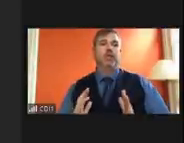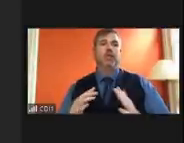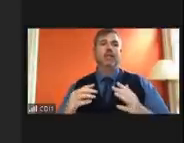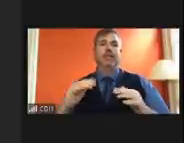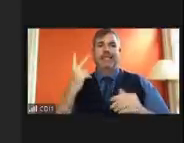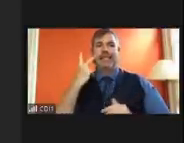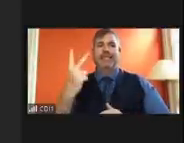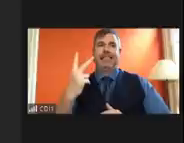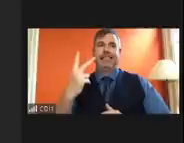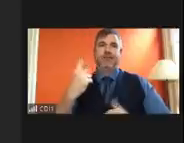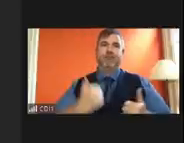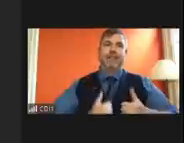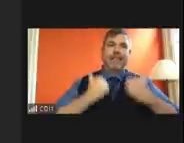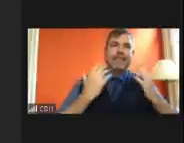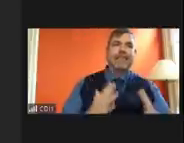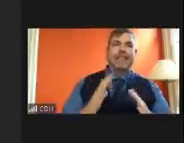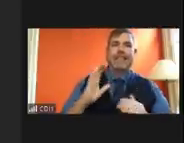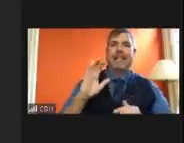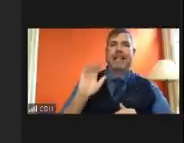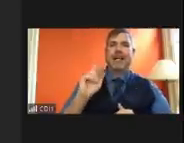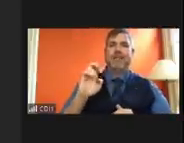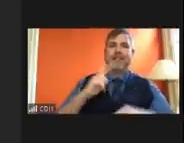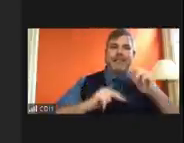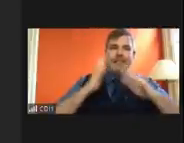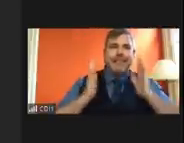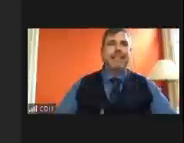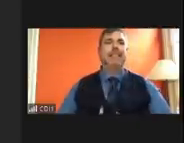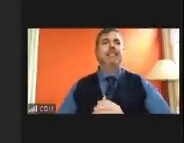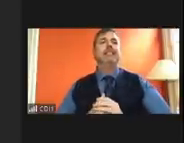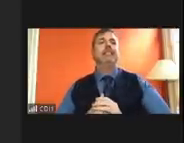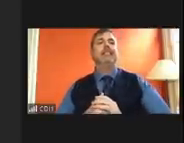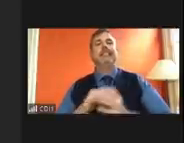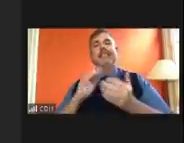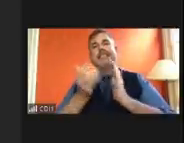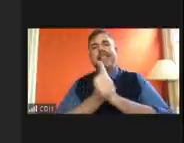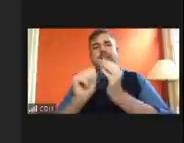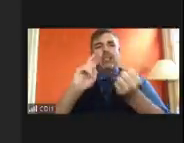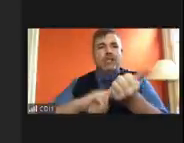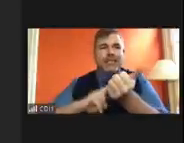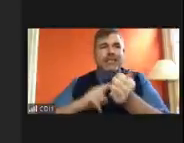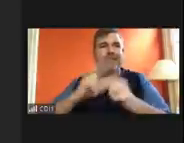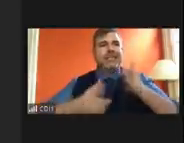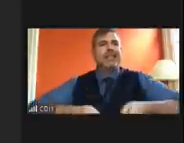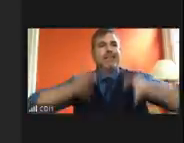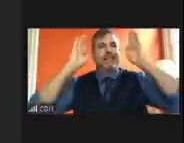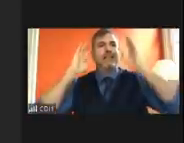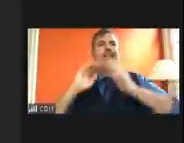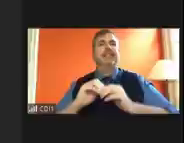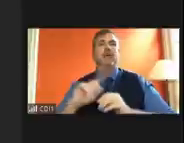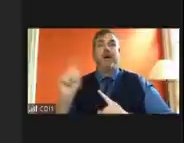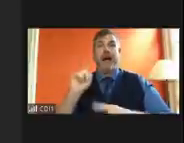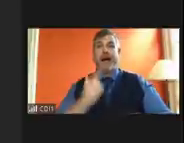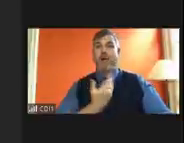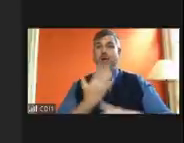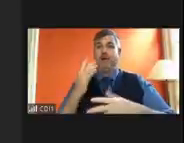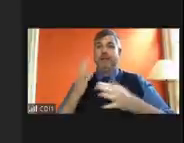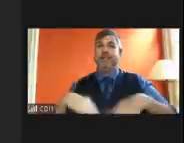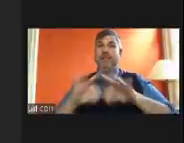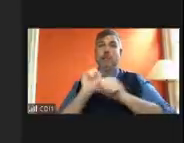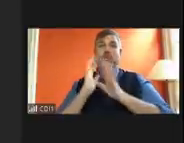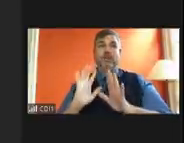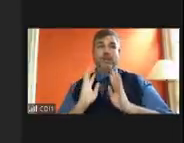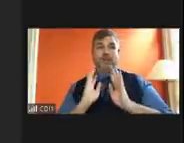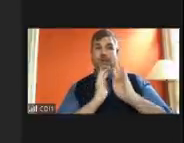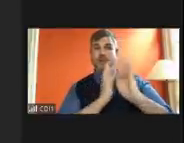and our skilled nursing facilities where these many essential workers work. Right now, there are 33 residential care facilities in